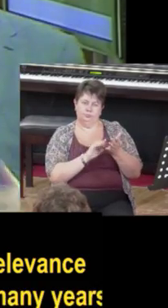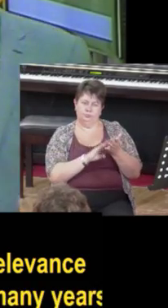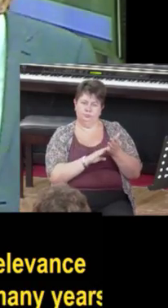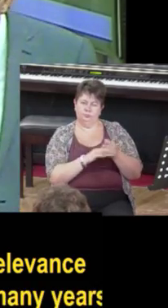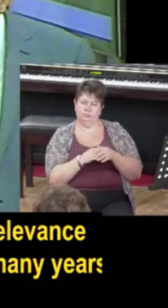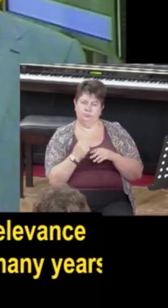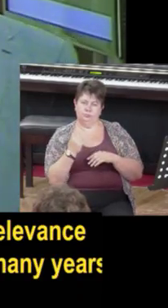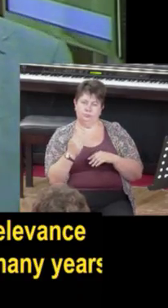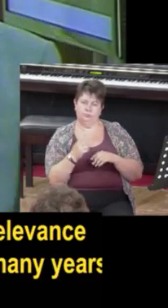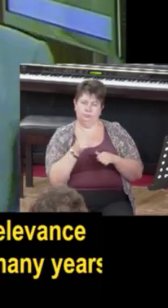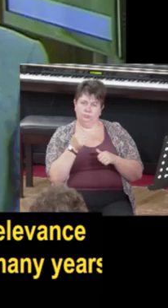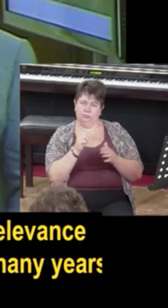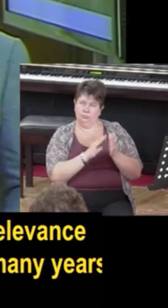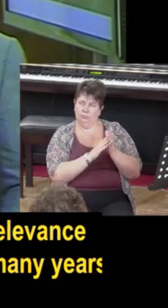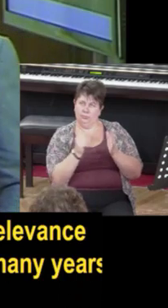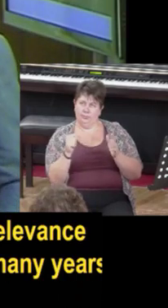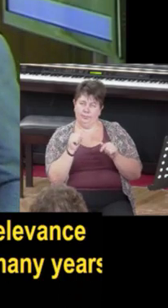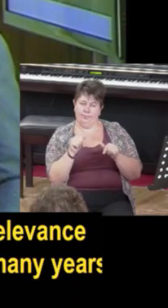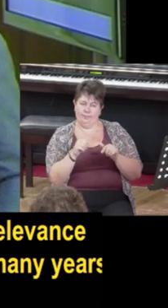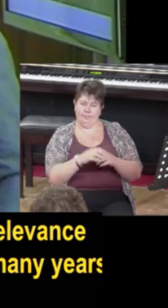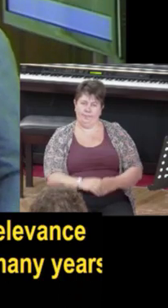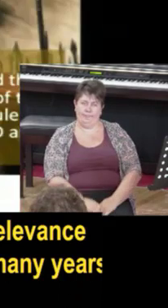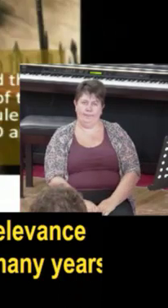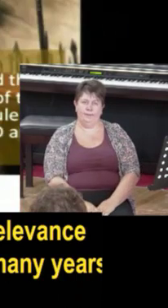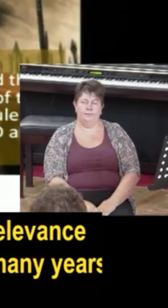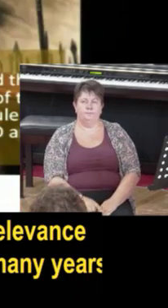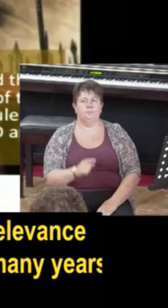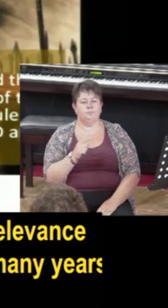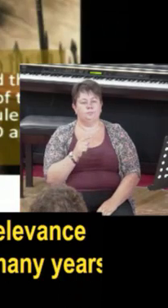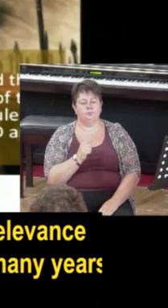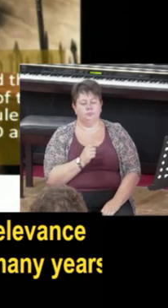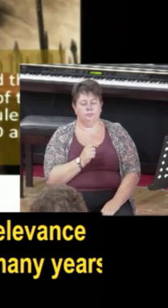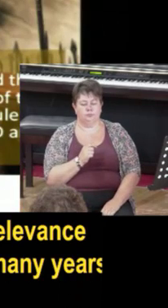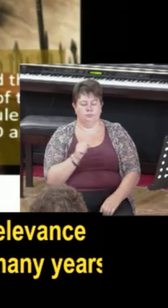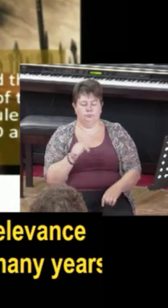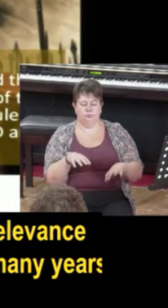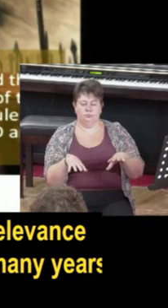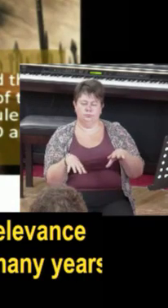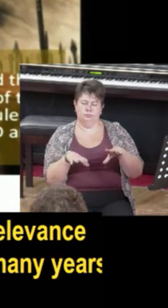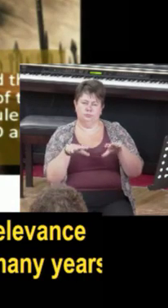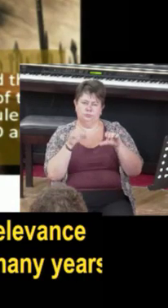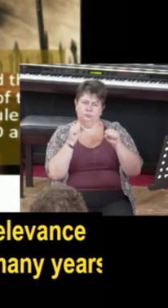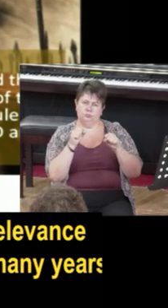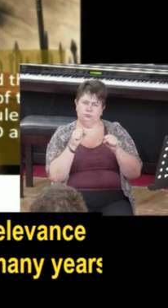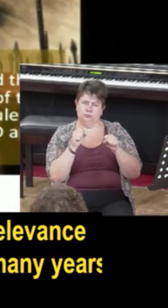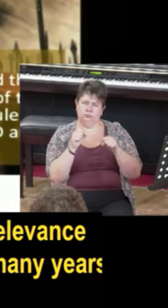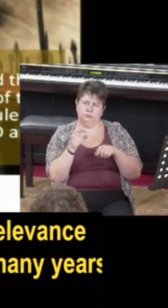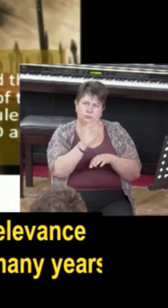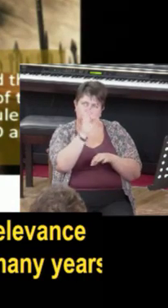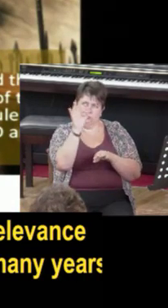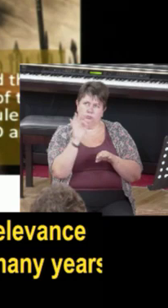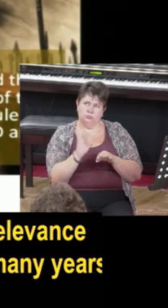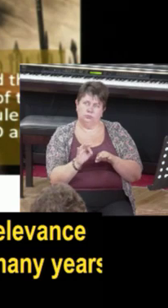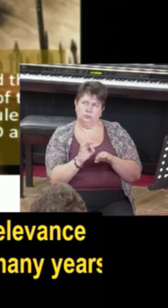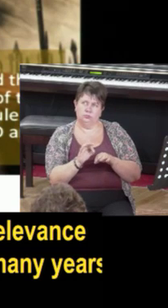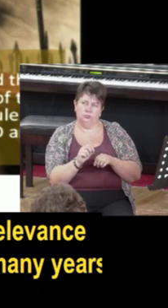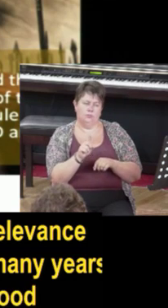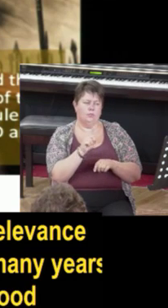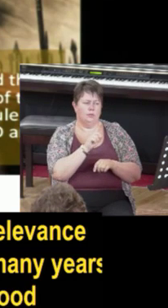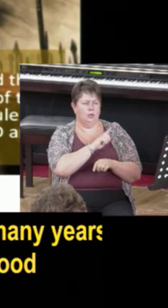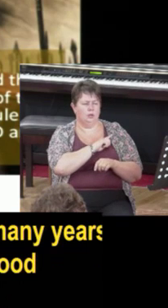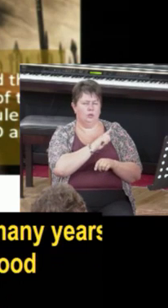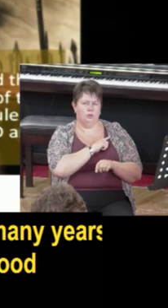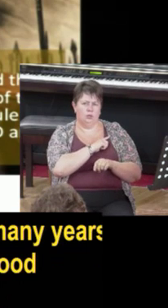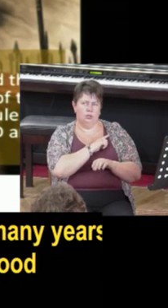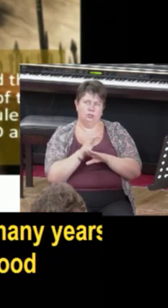is a good example of that. It begins with a question in verse 1. Why do the